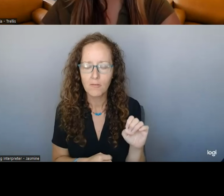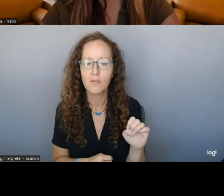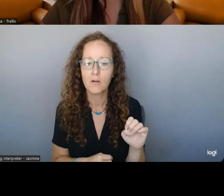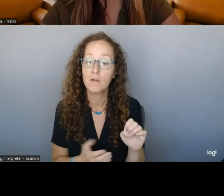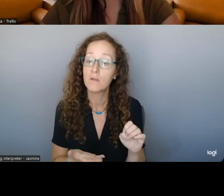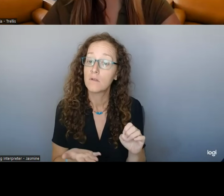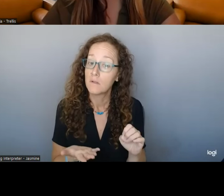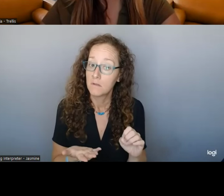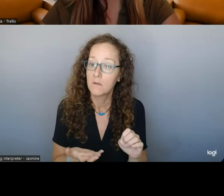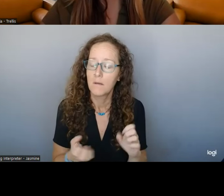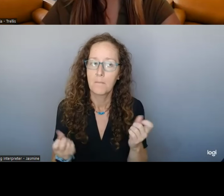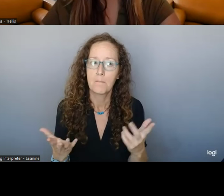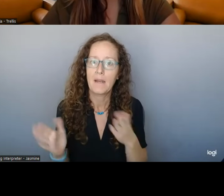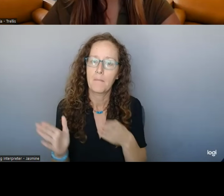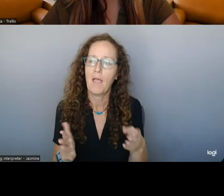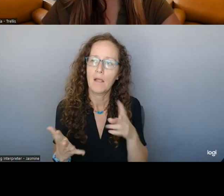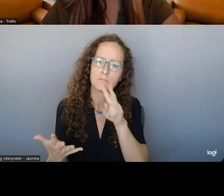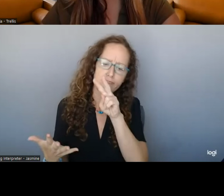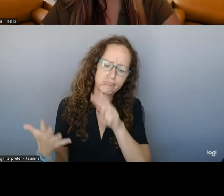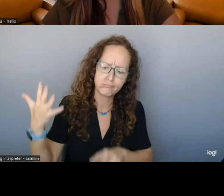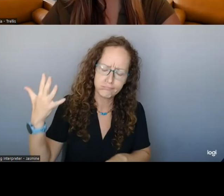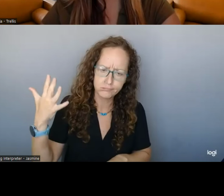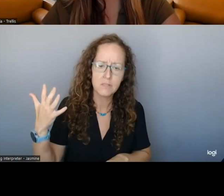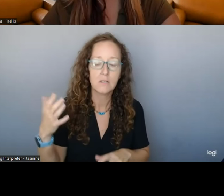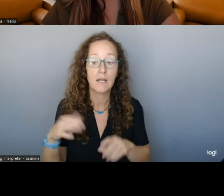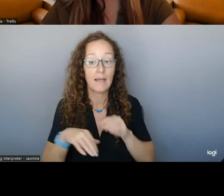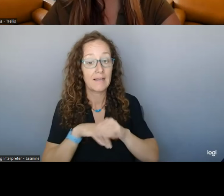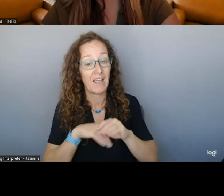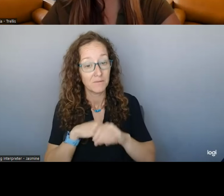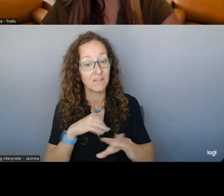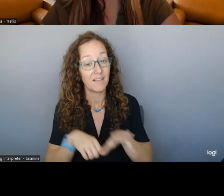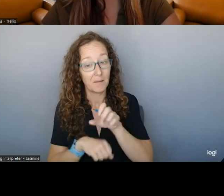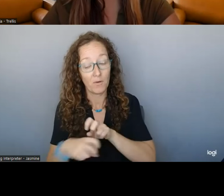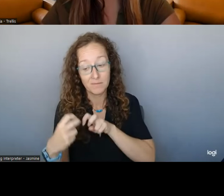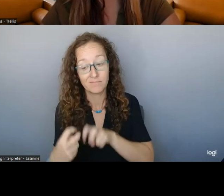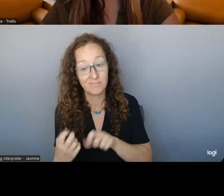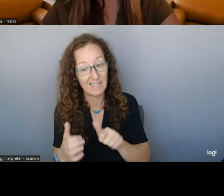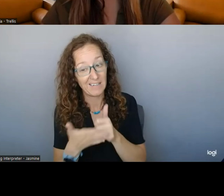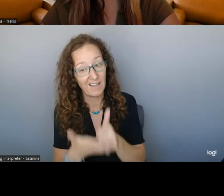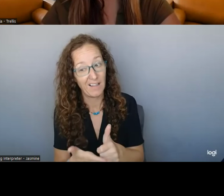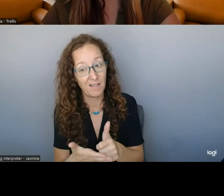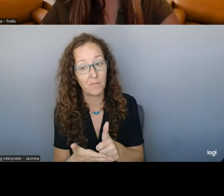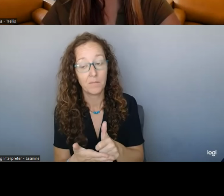appointment is really helpful. You can sign up for one of those appointments on our website, so